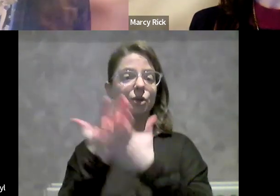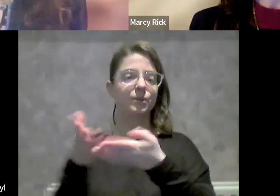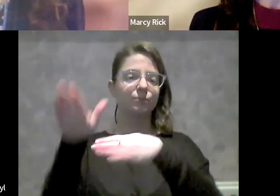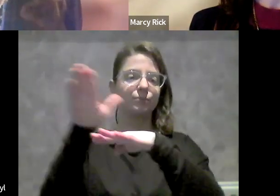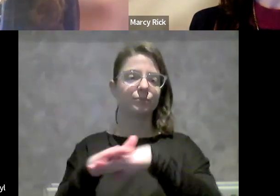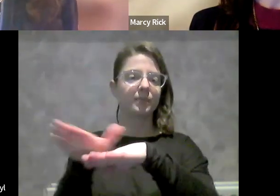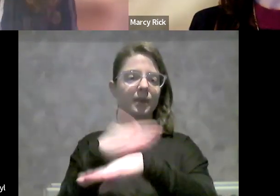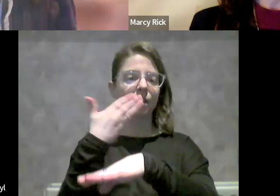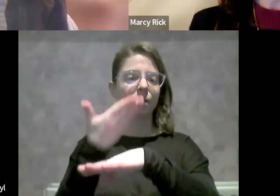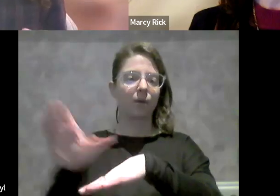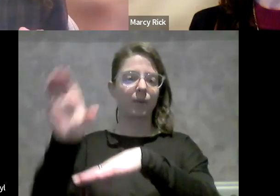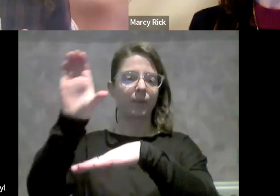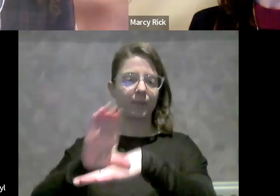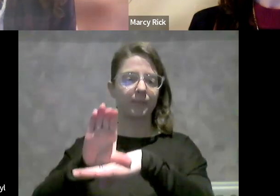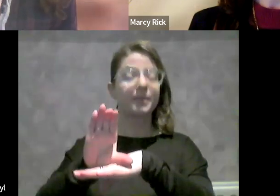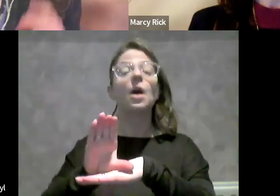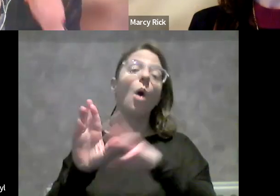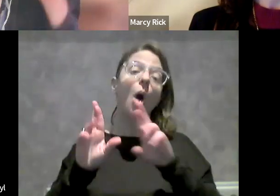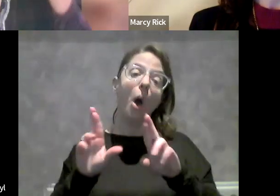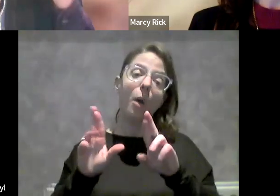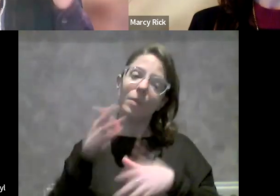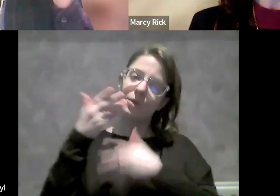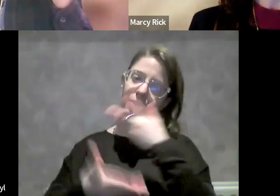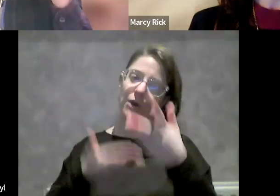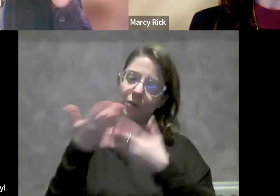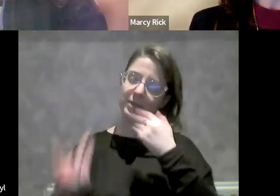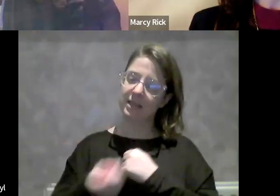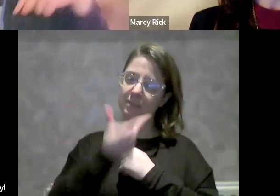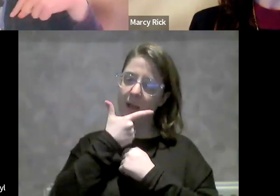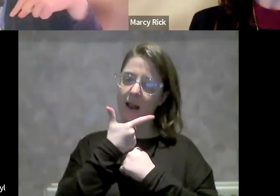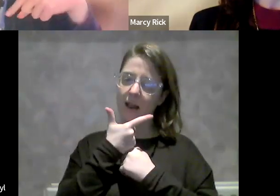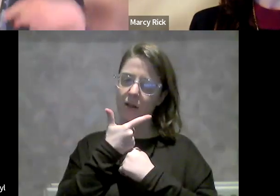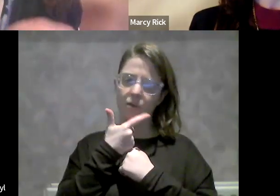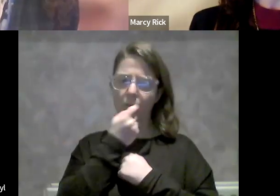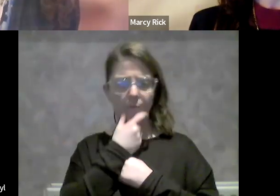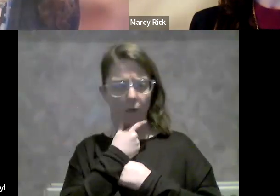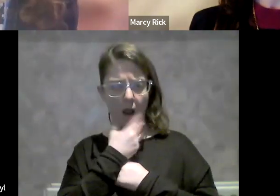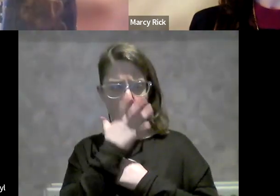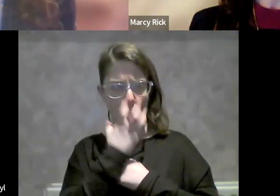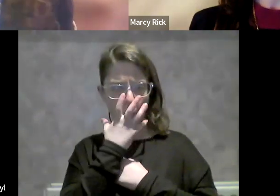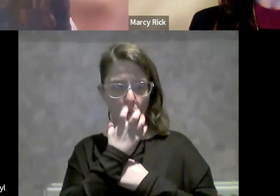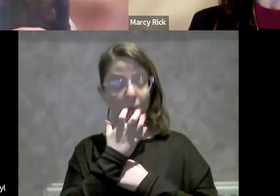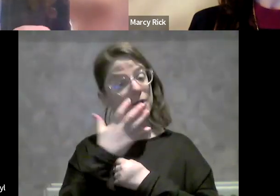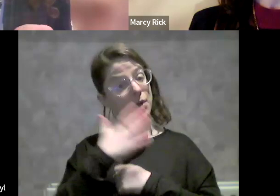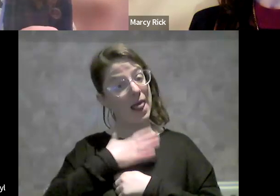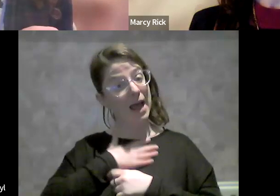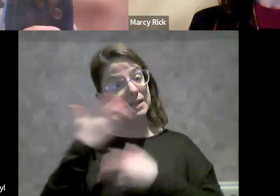it to the ground. We hope this story makes you smile. We hope you do not frown. If you'd like to hear